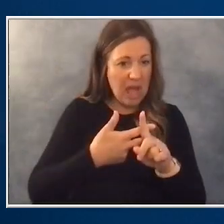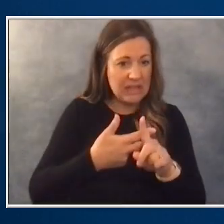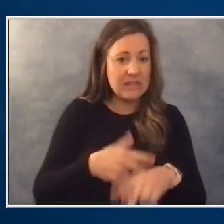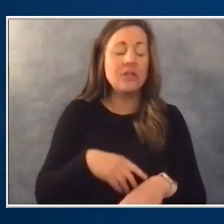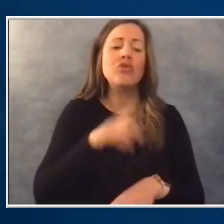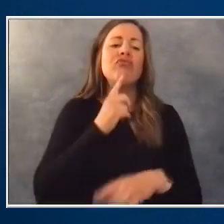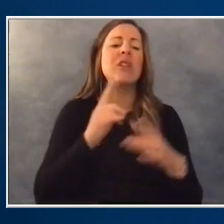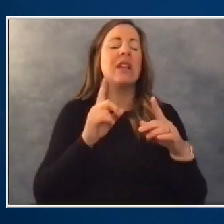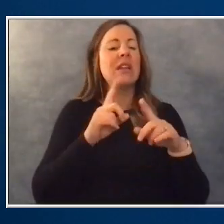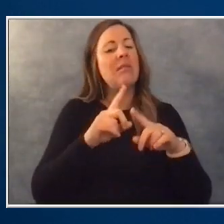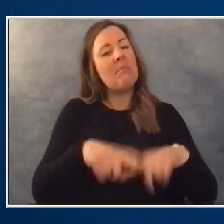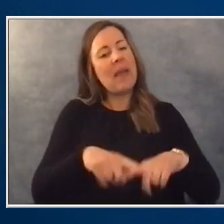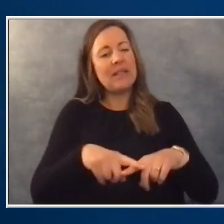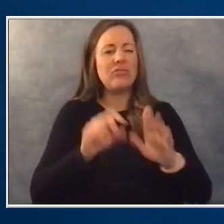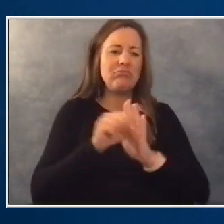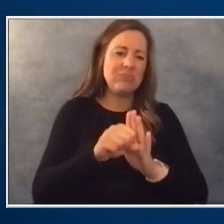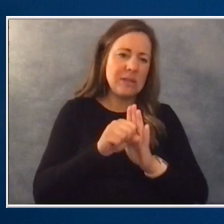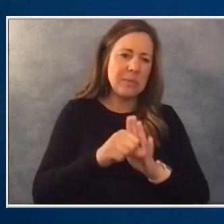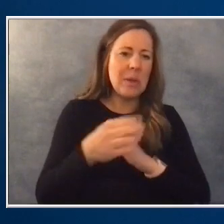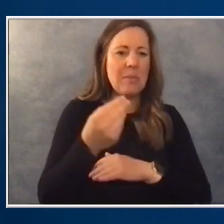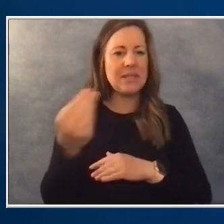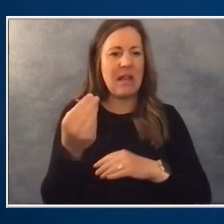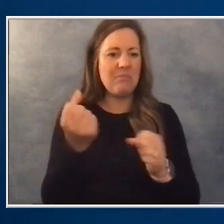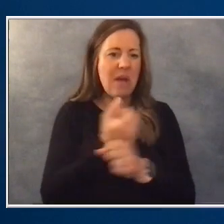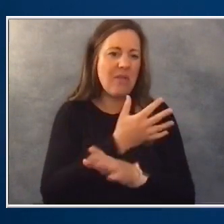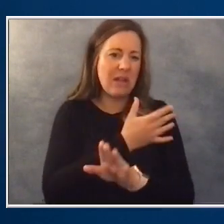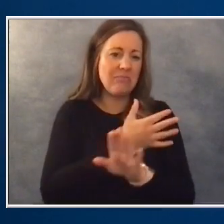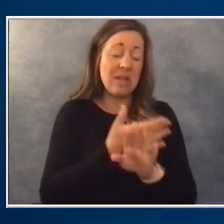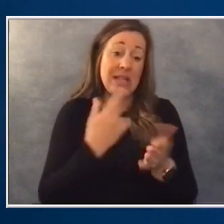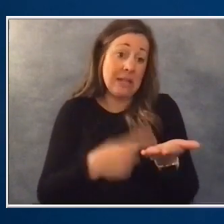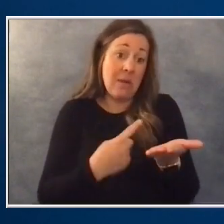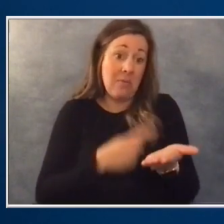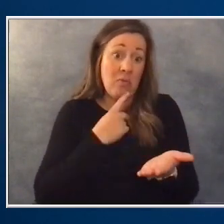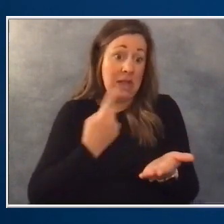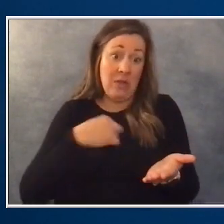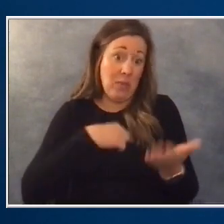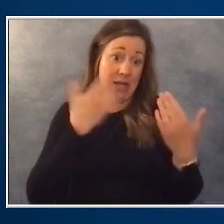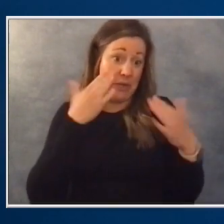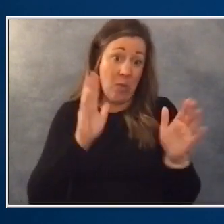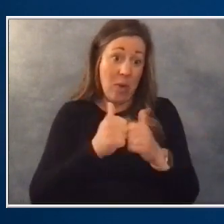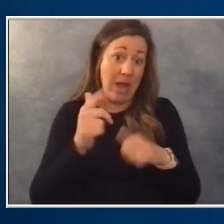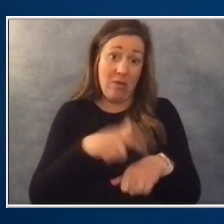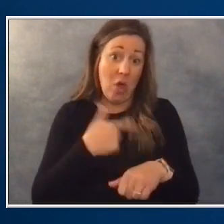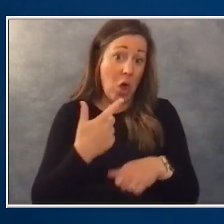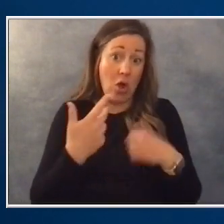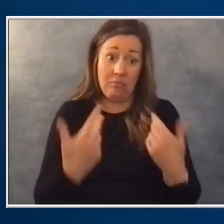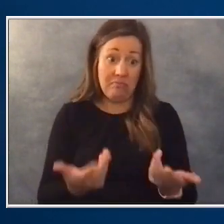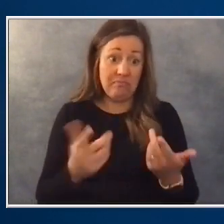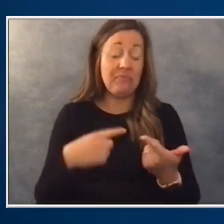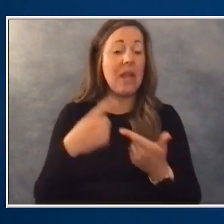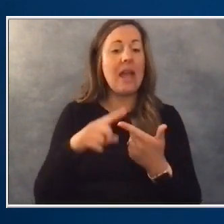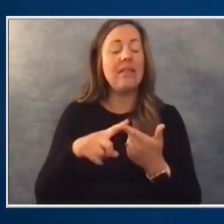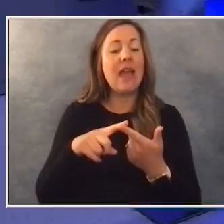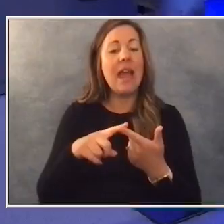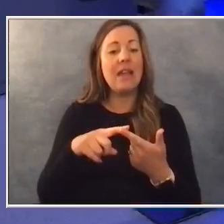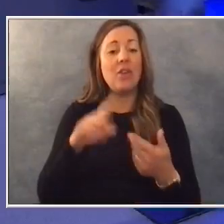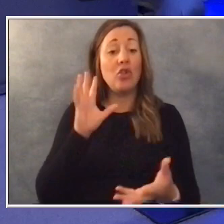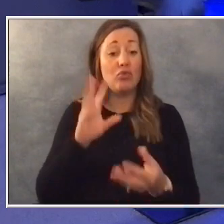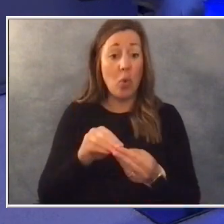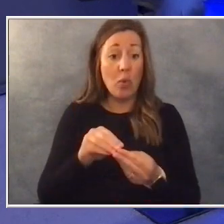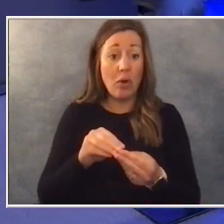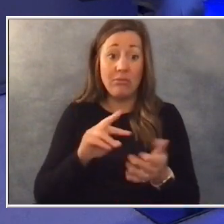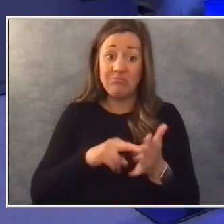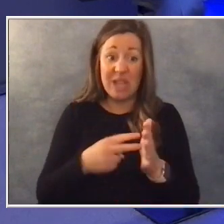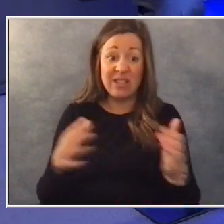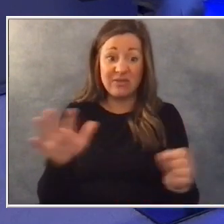on symptoms and the whole picture. Sometimes we really don't know how long it's been there, and total means it's 100%. So if we go back to